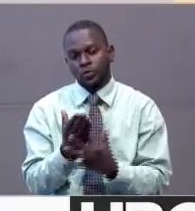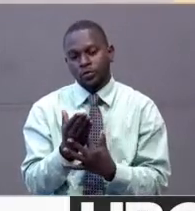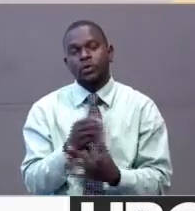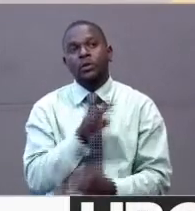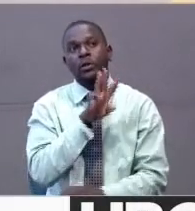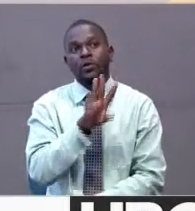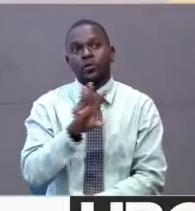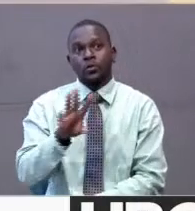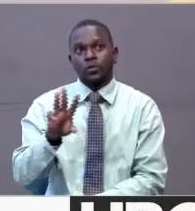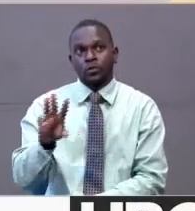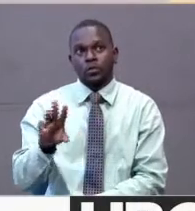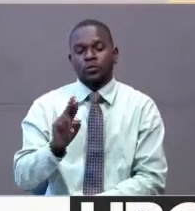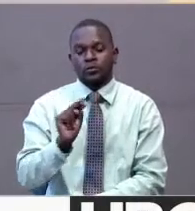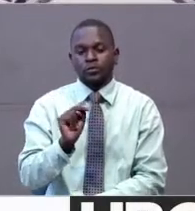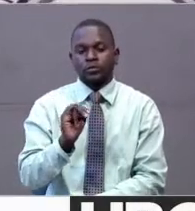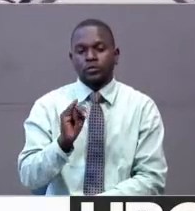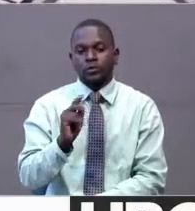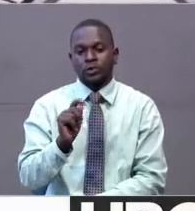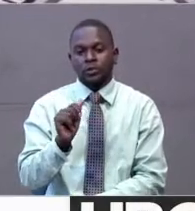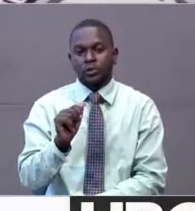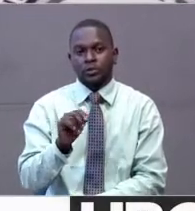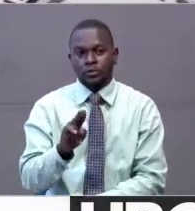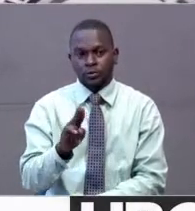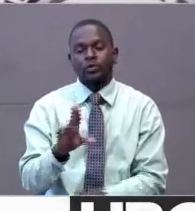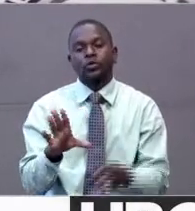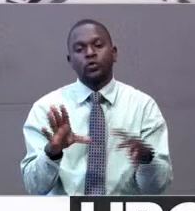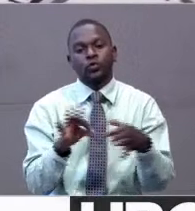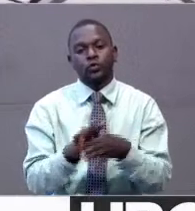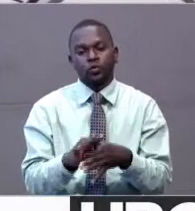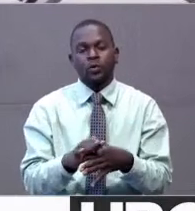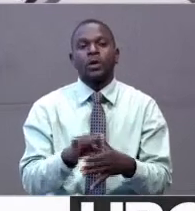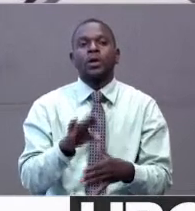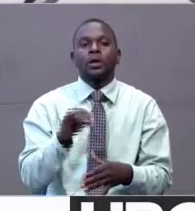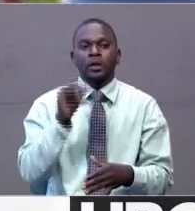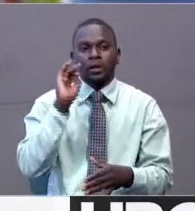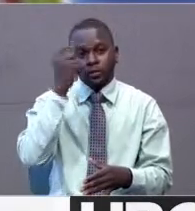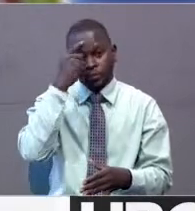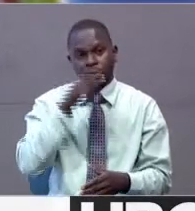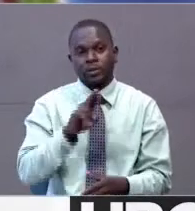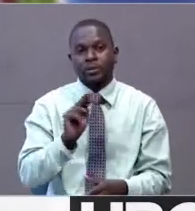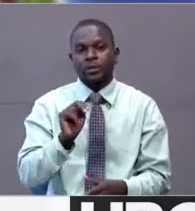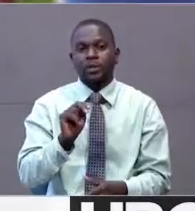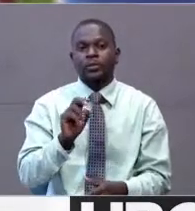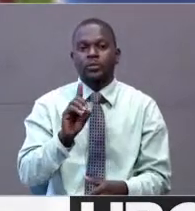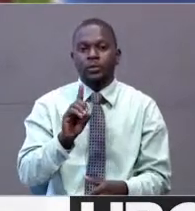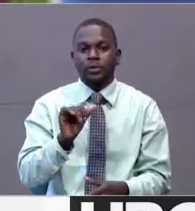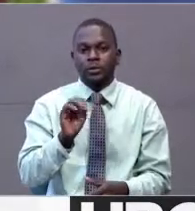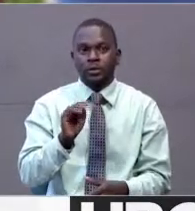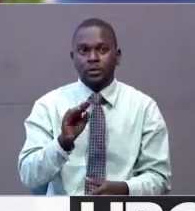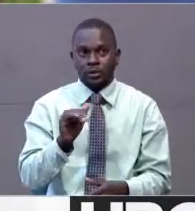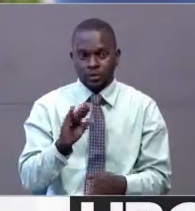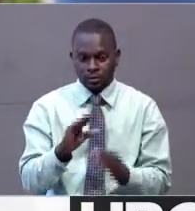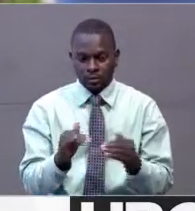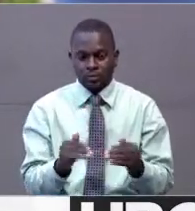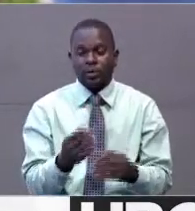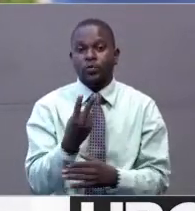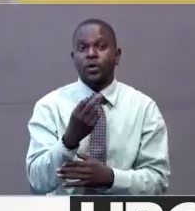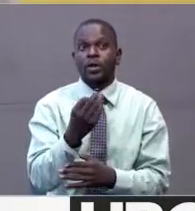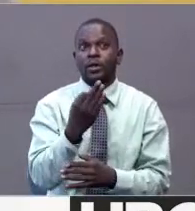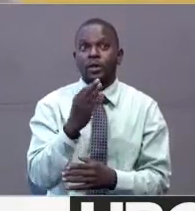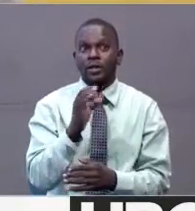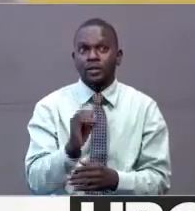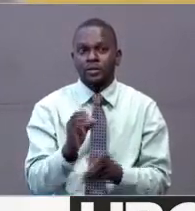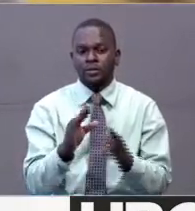website. NITAU is targeting to connect all government MDAs onto the national IT backbone infrastructure by 2030,